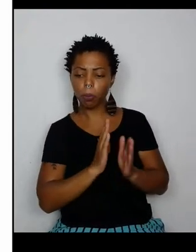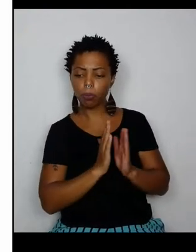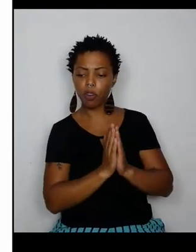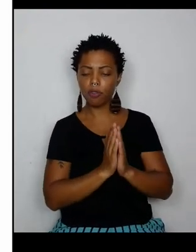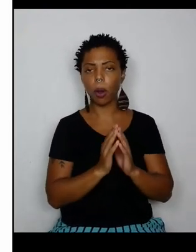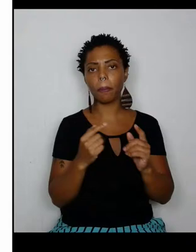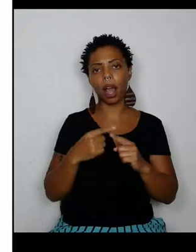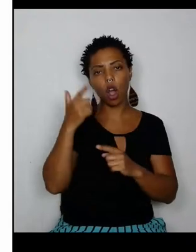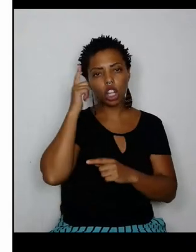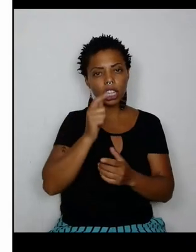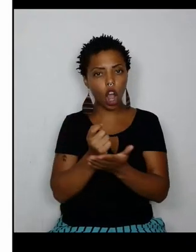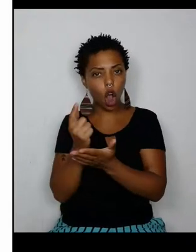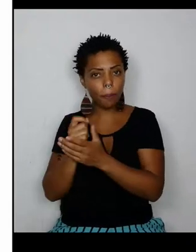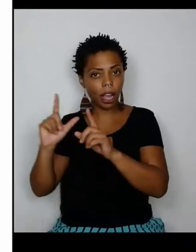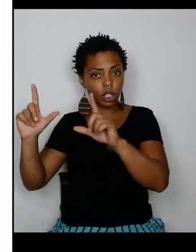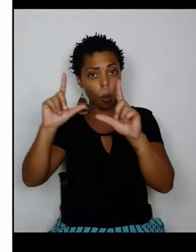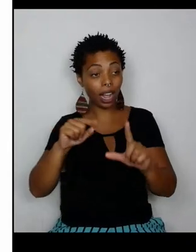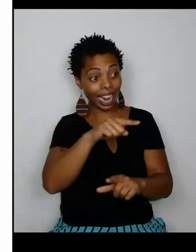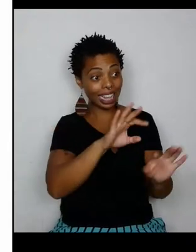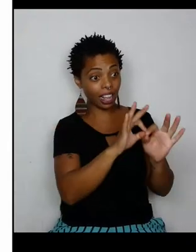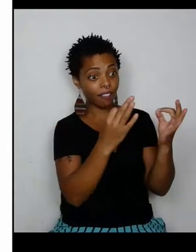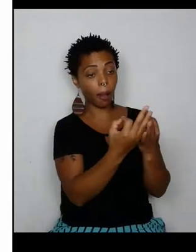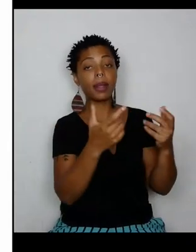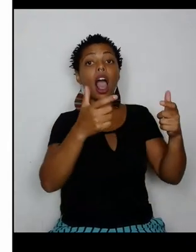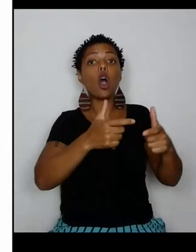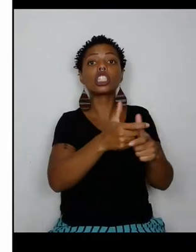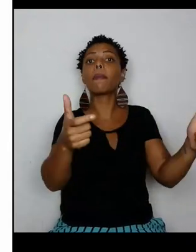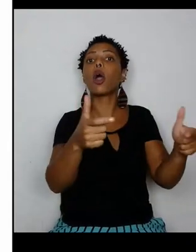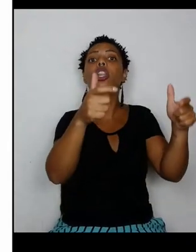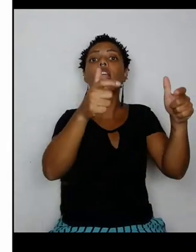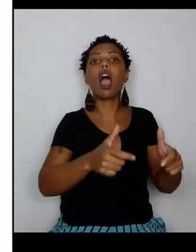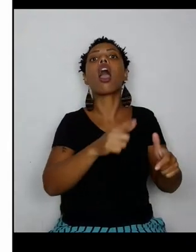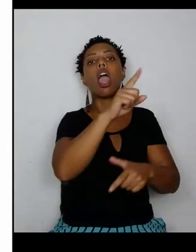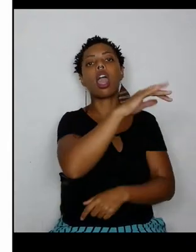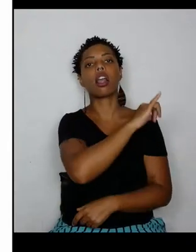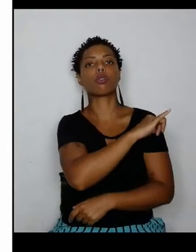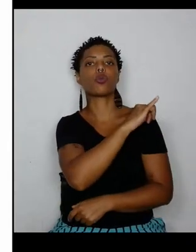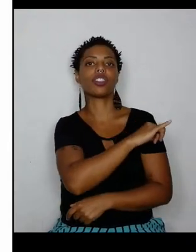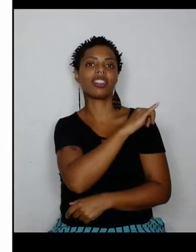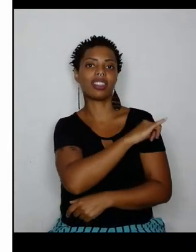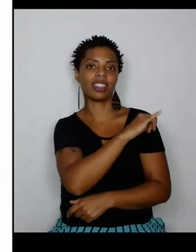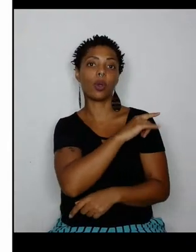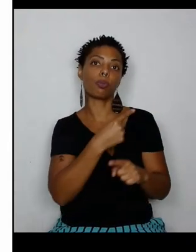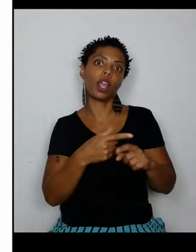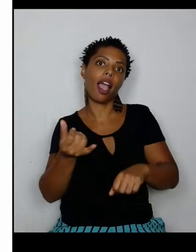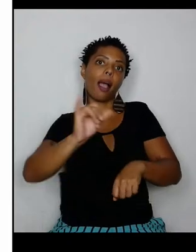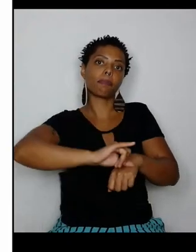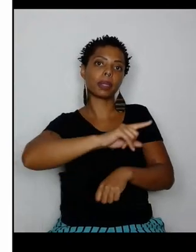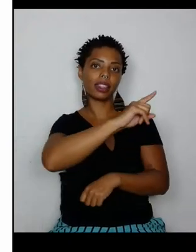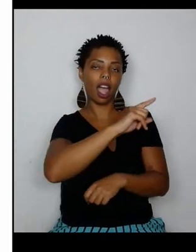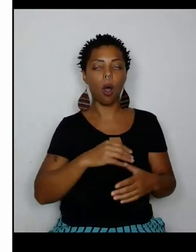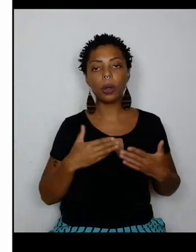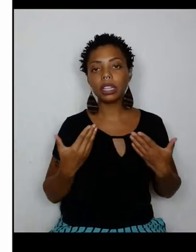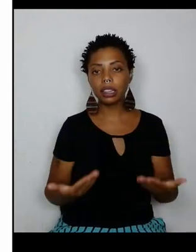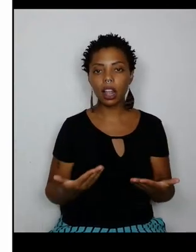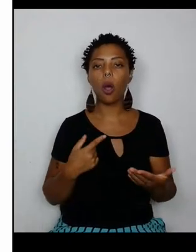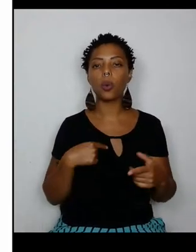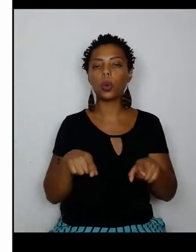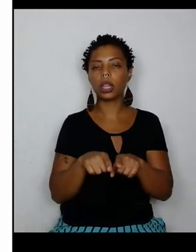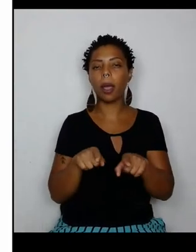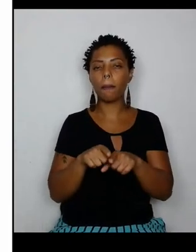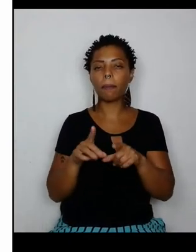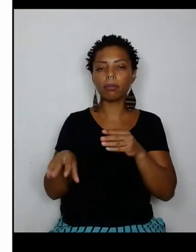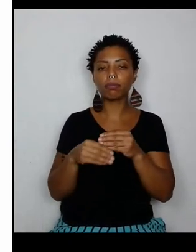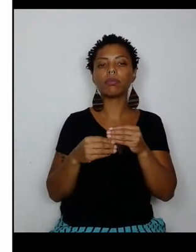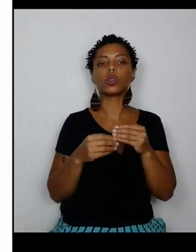donate the value they needed to acquire these images and these families were largely located in rio de